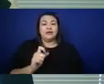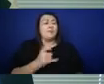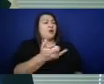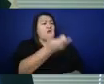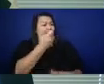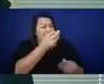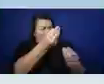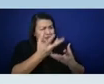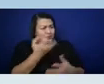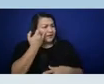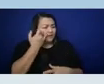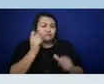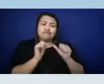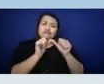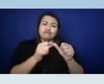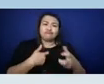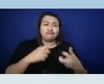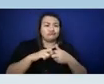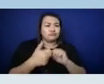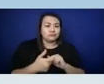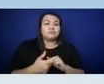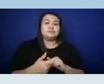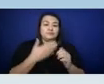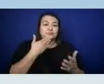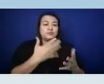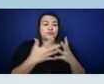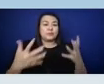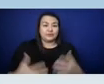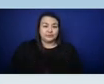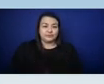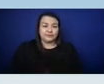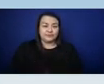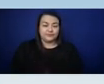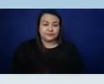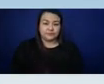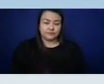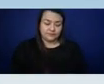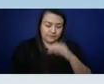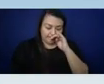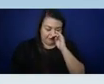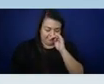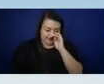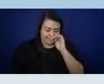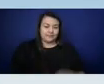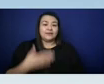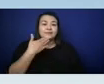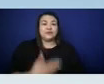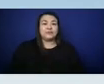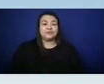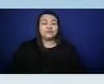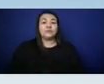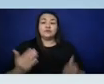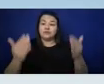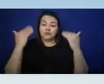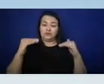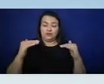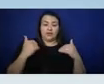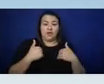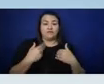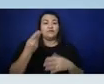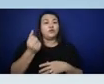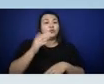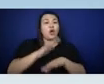please request the recovery rebate credit on your 2020 taxes. And